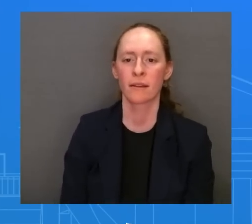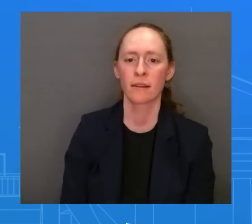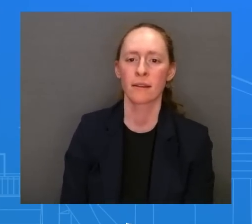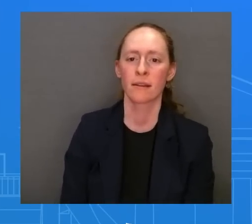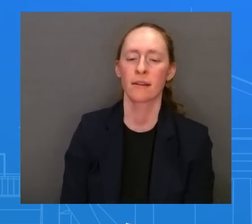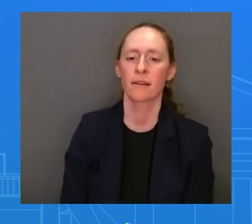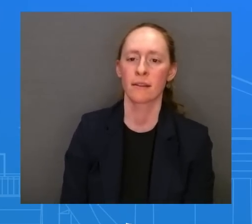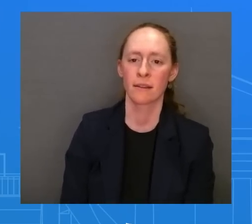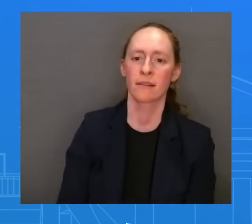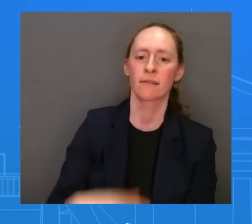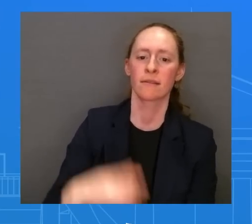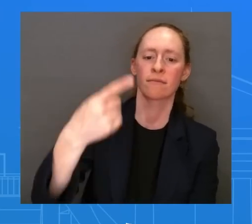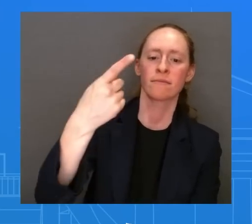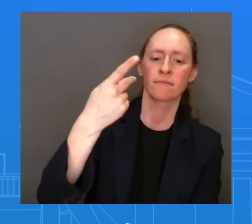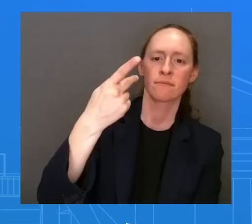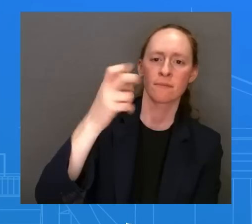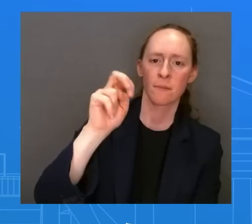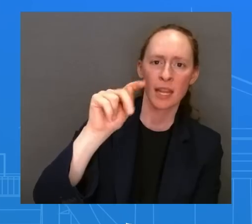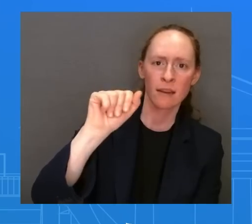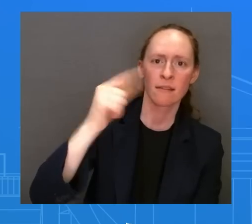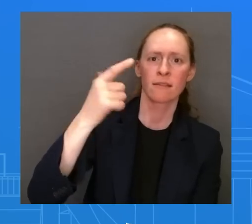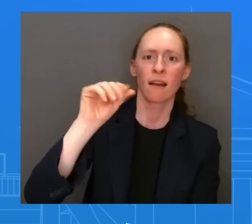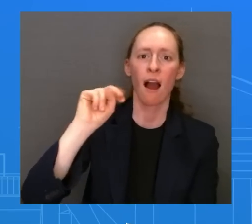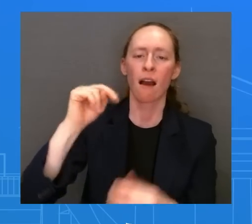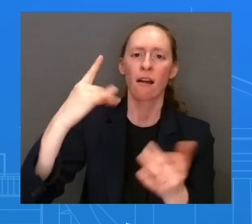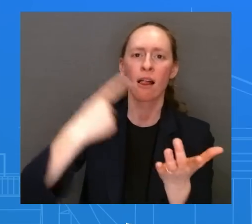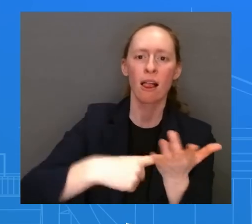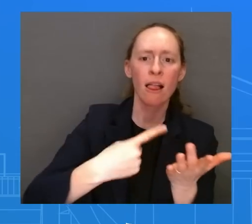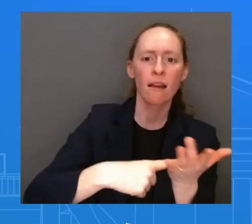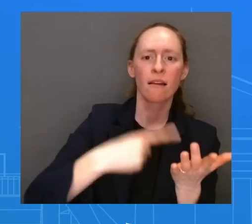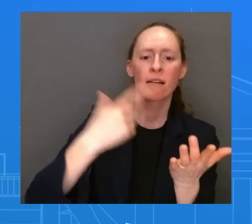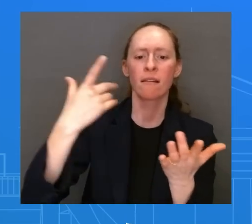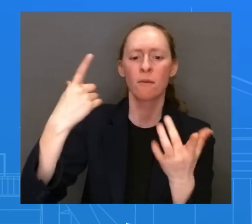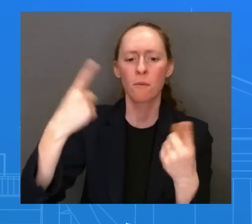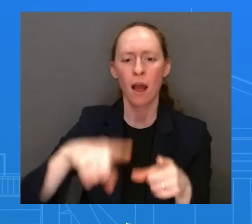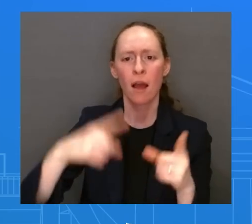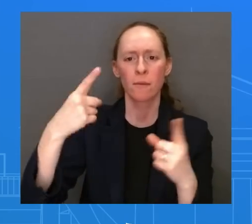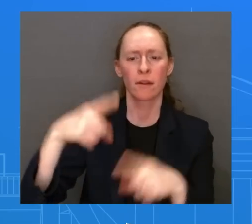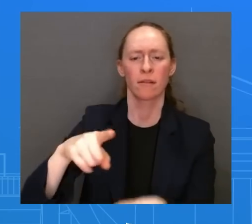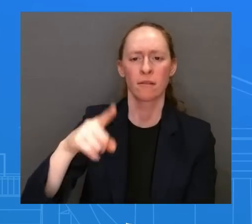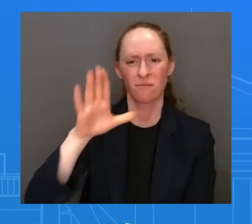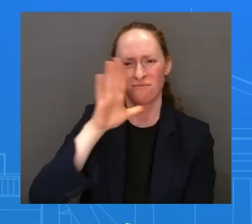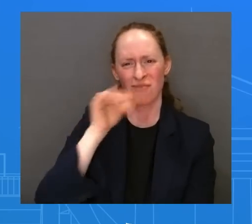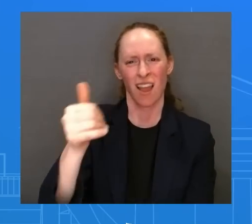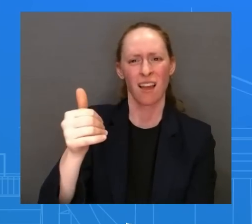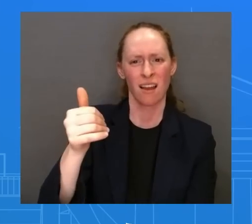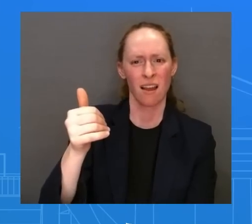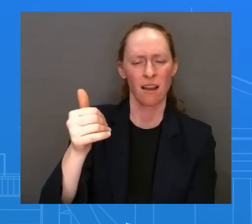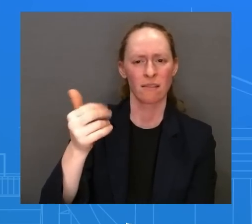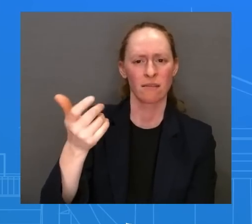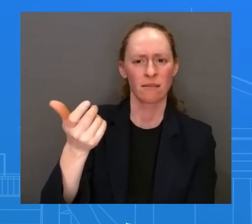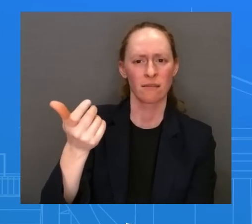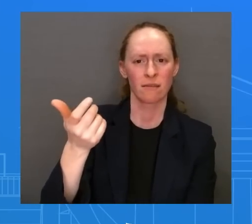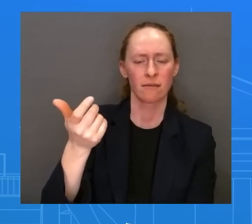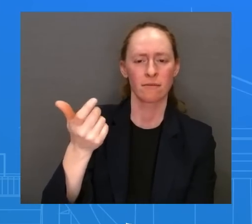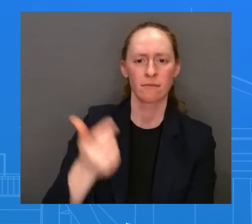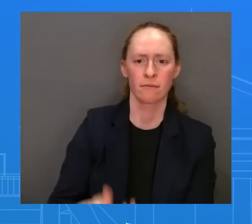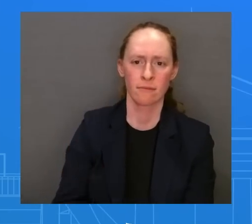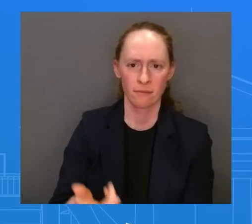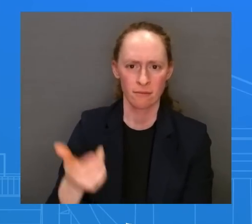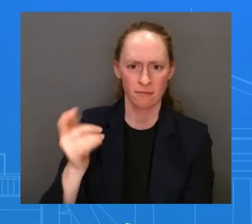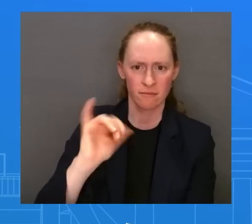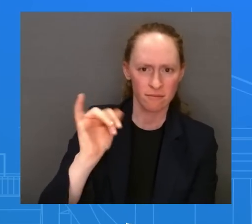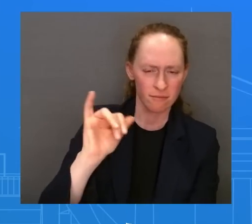why not do something more like that about this that was very public why not give more details about